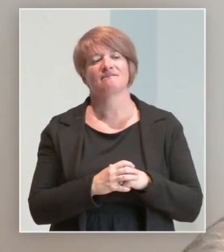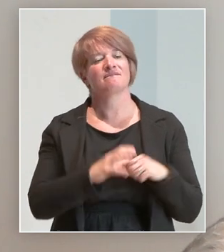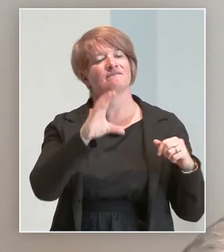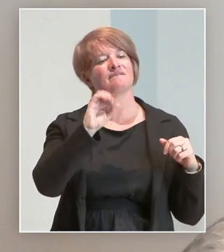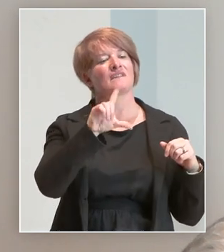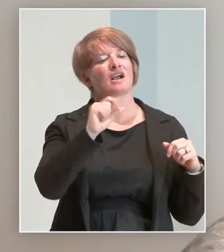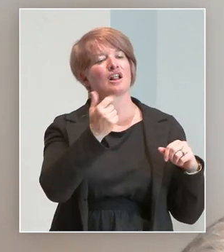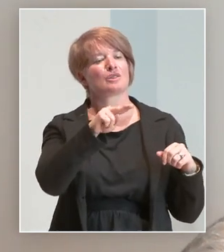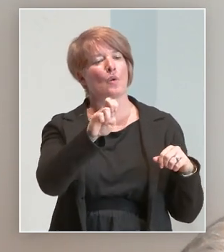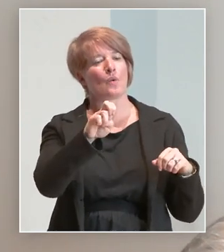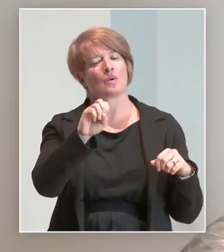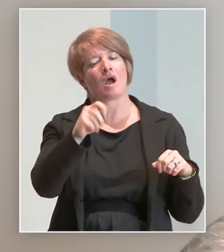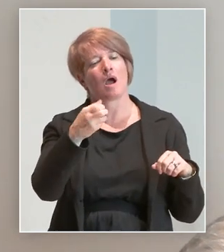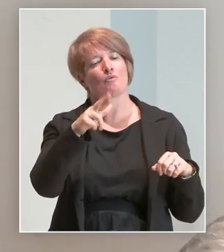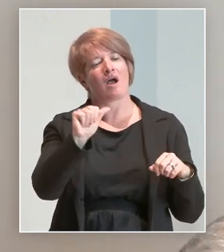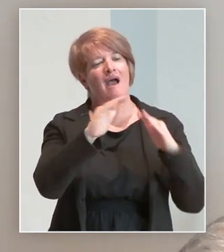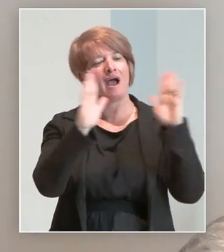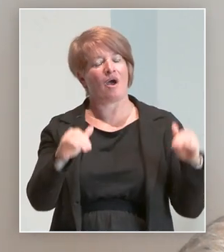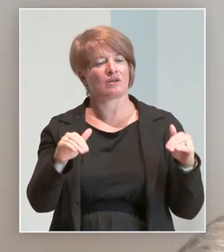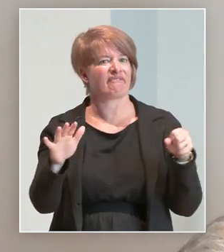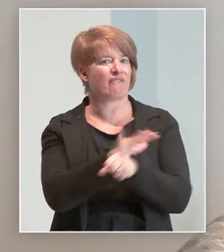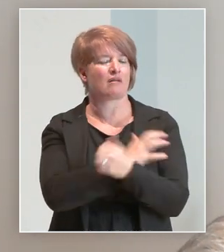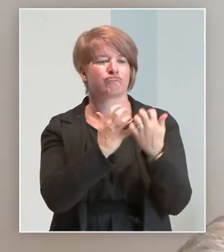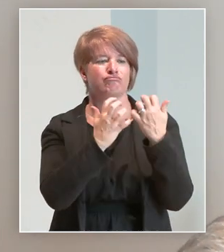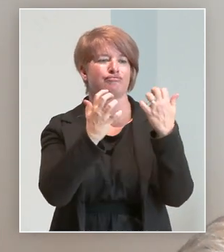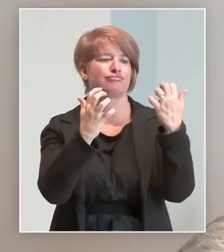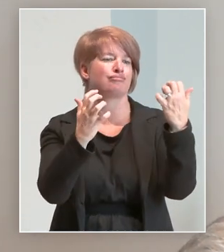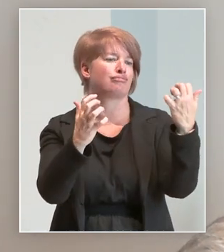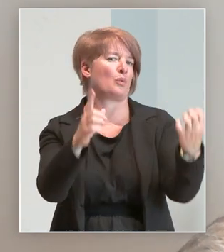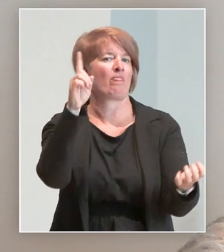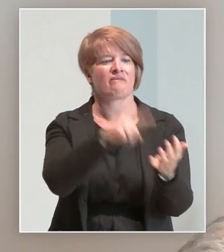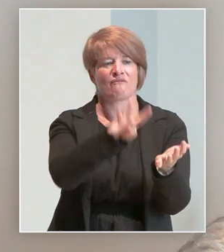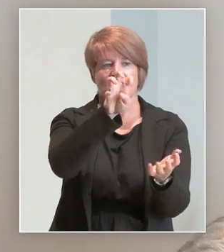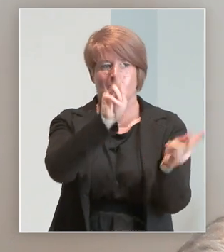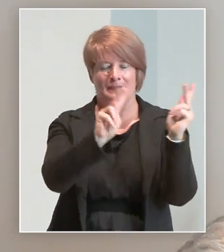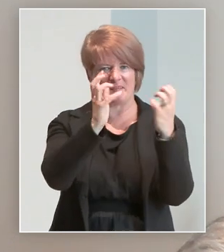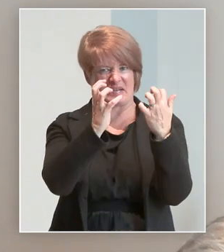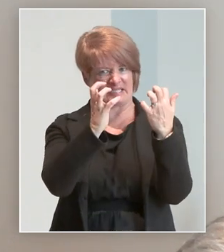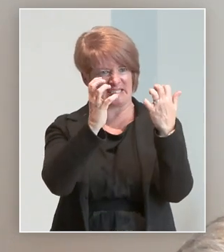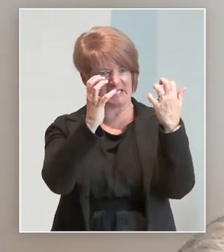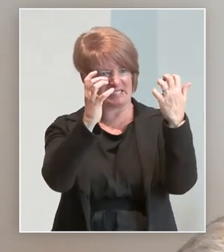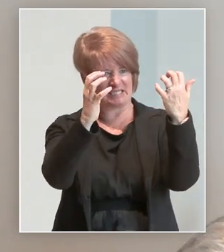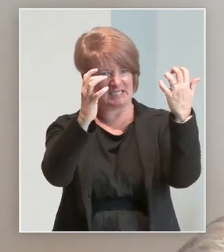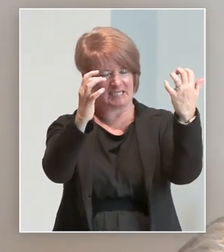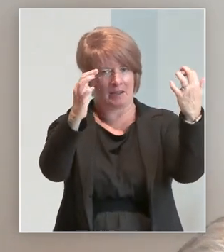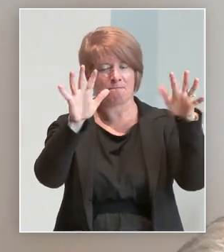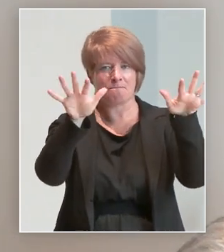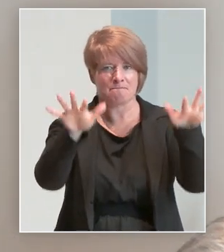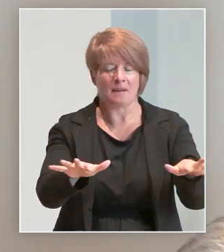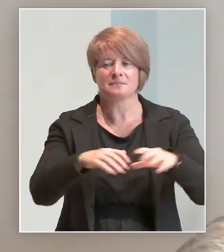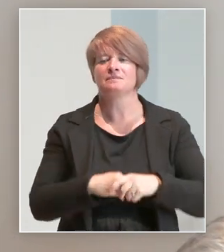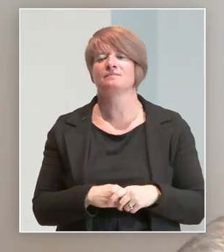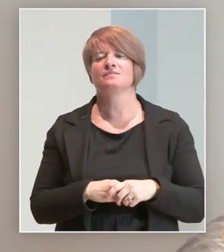Opera House. It is sold out and filled to capacity with over 1,400 people coming to fill said opera house. Hear